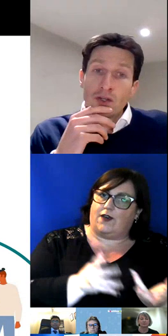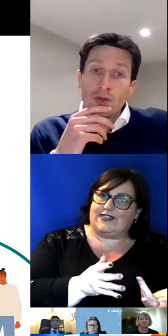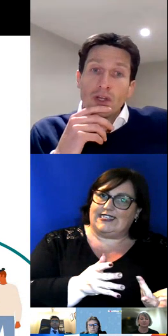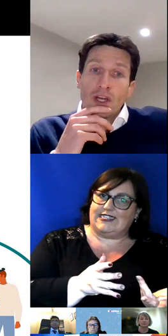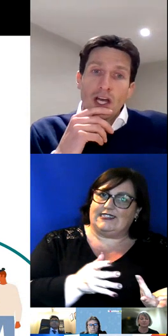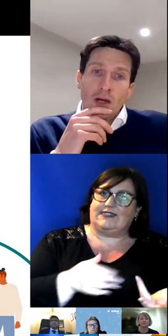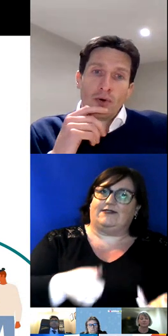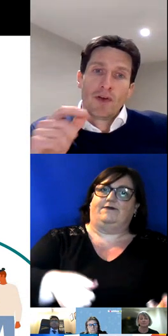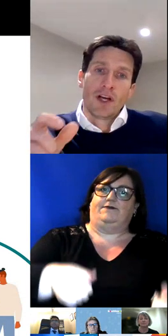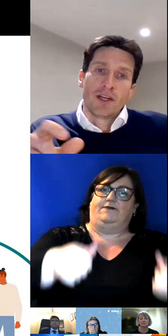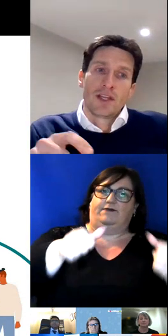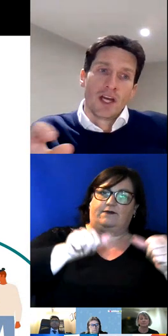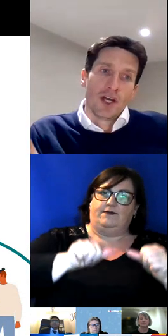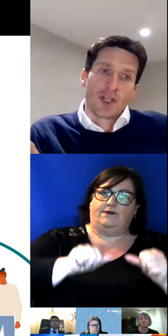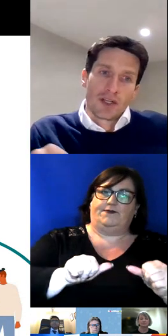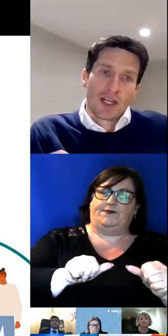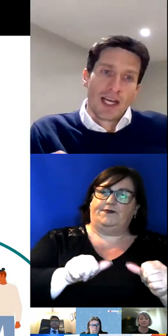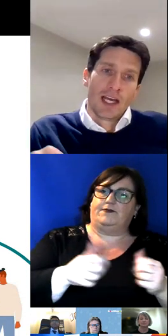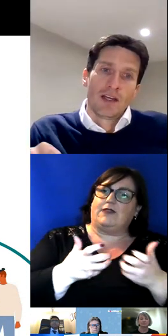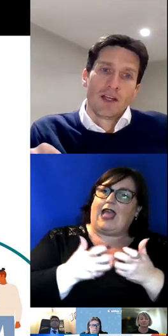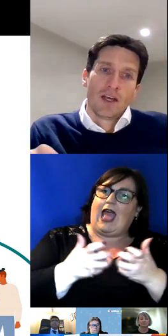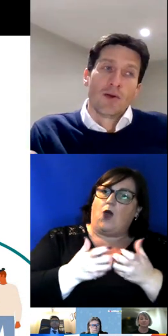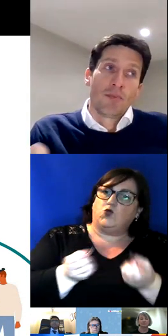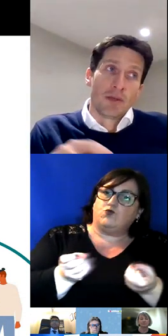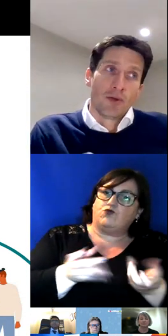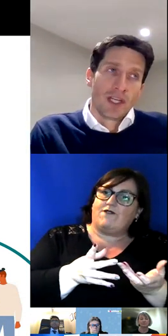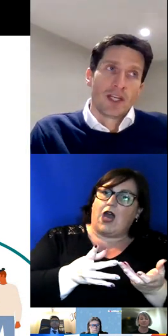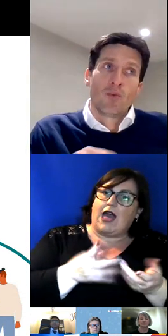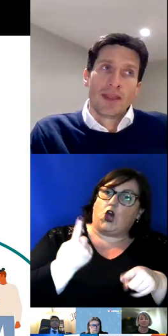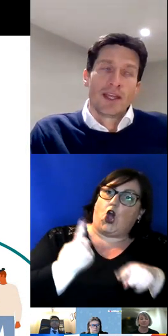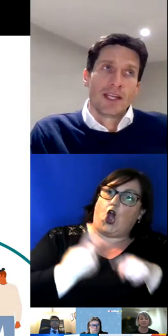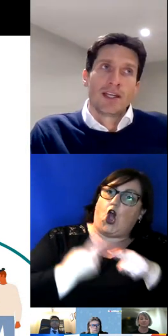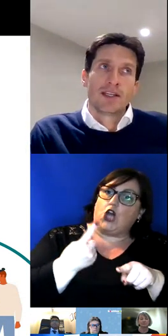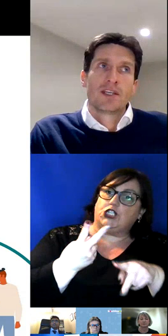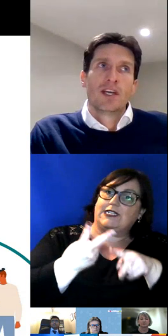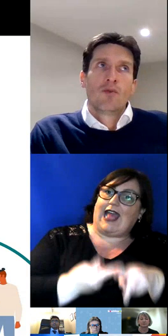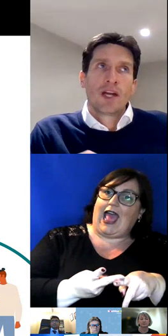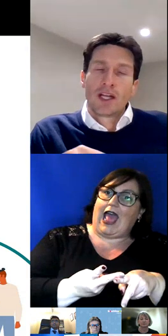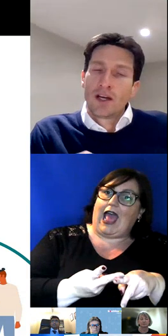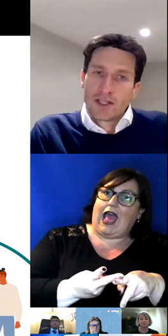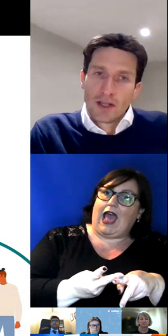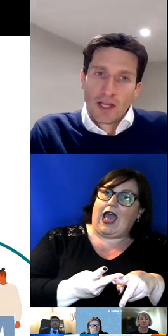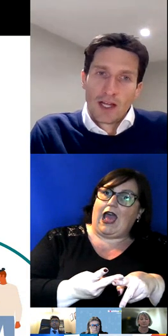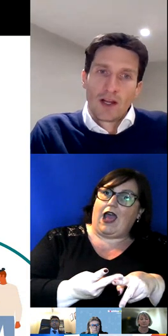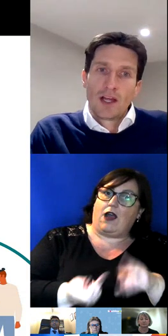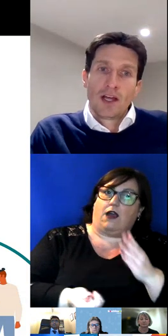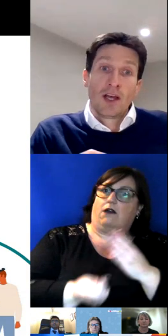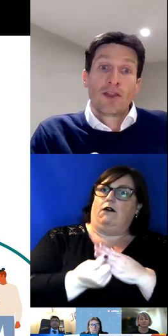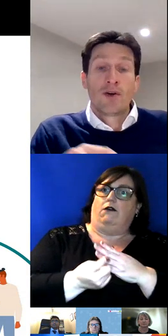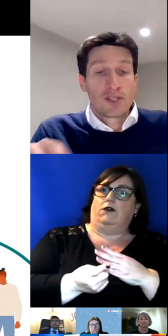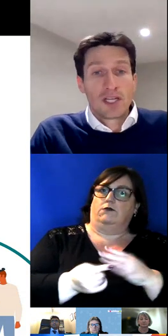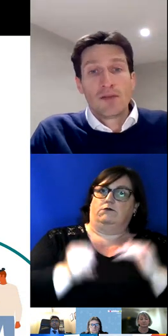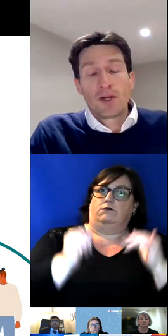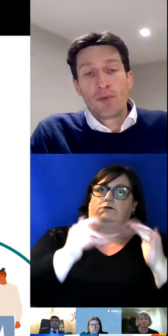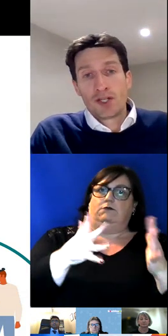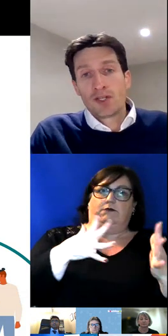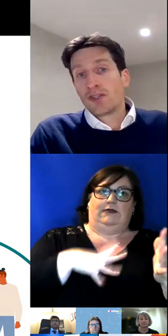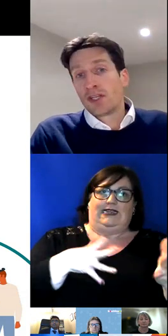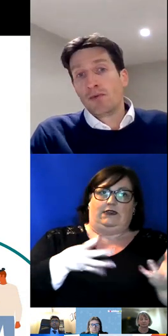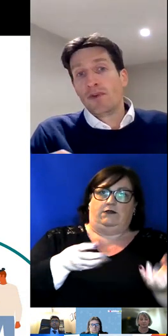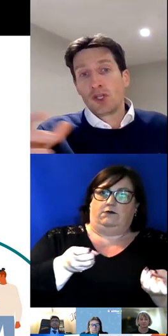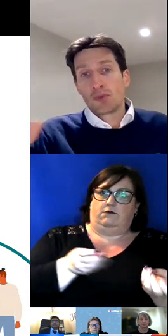differently to provide the urgent care that people need when they need it, recognizing that there are